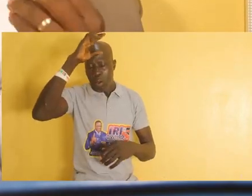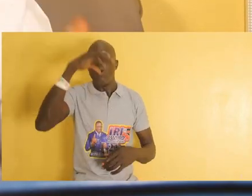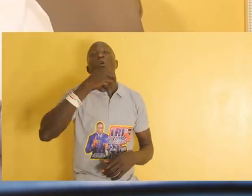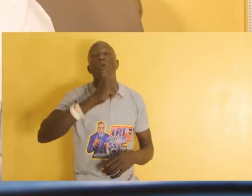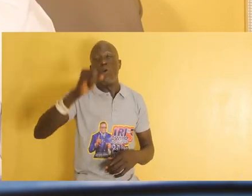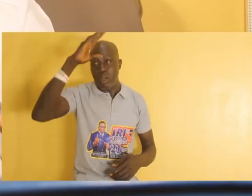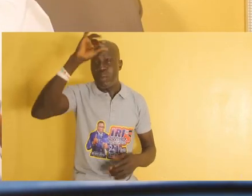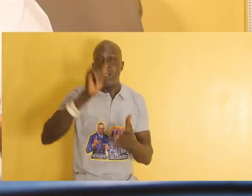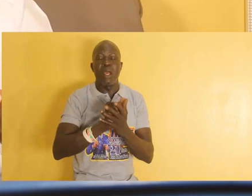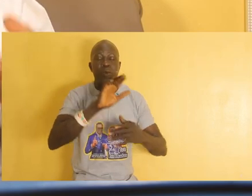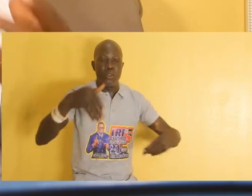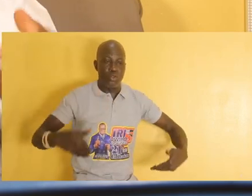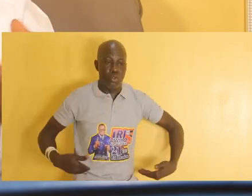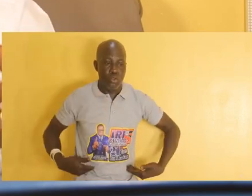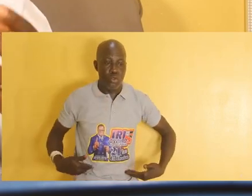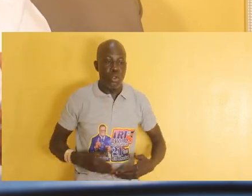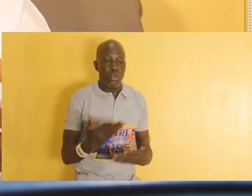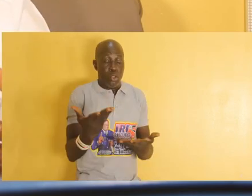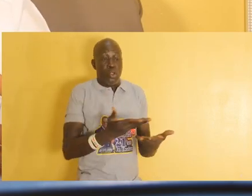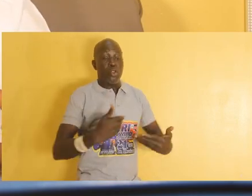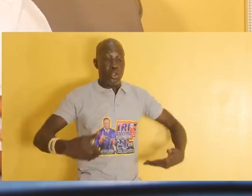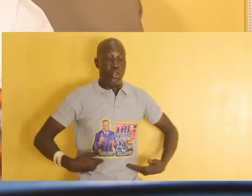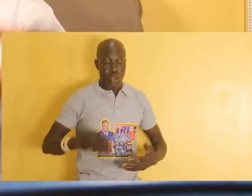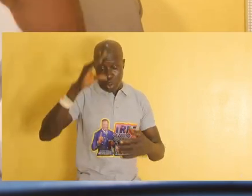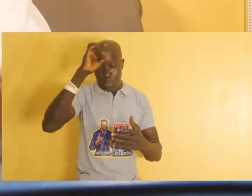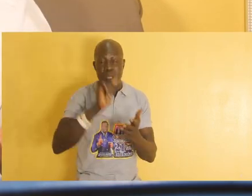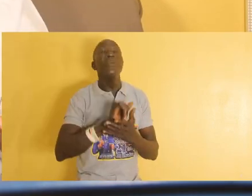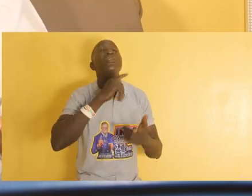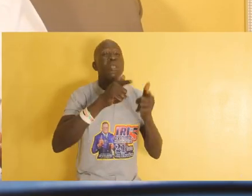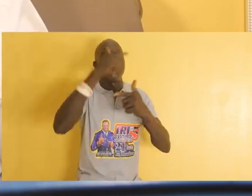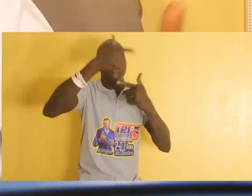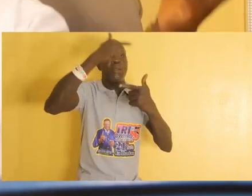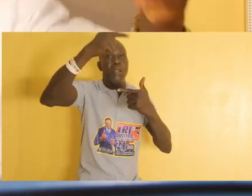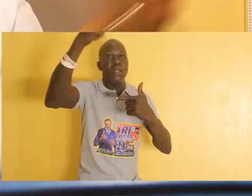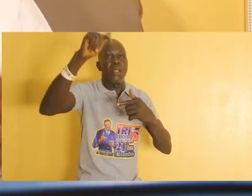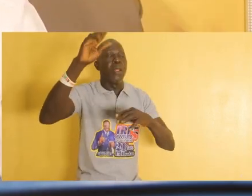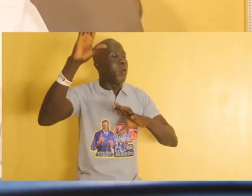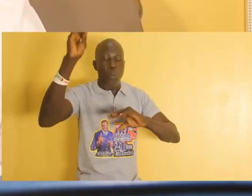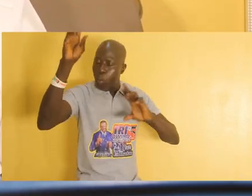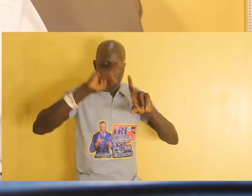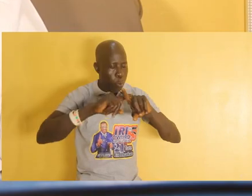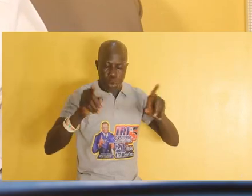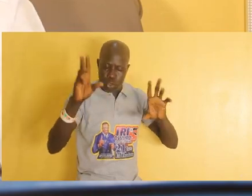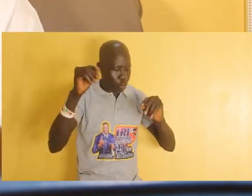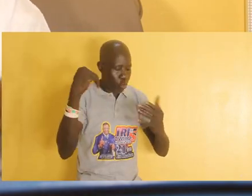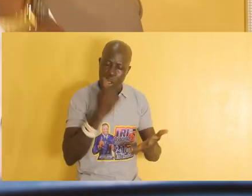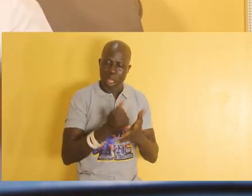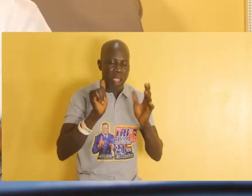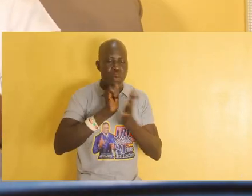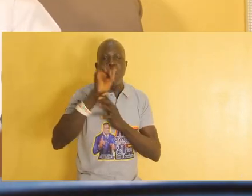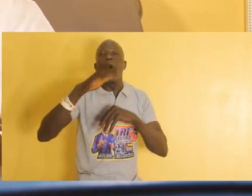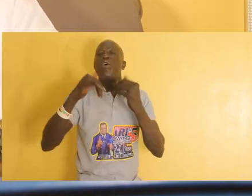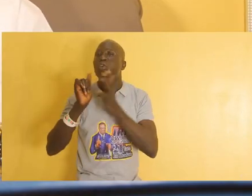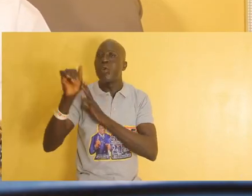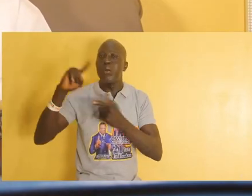I want the youth. Young guy, how a young man. He's a graduate. Oh, yeah. But you see, there's no help. Be passing the